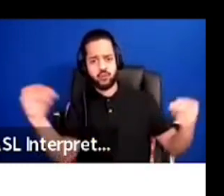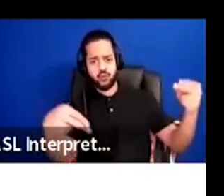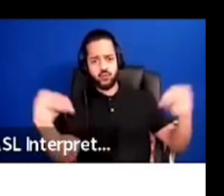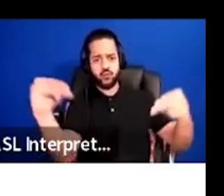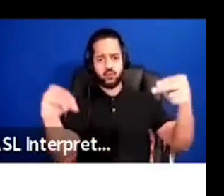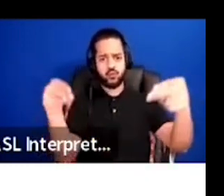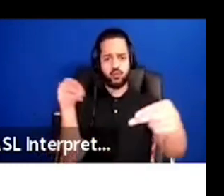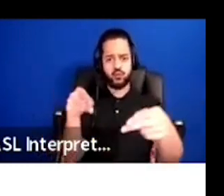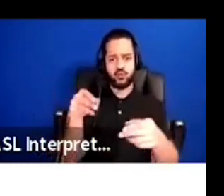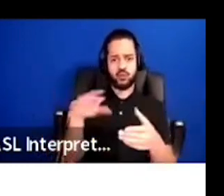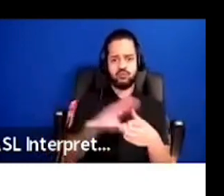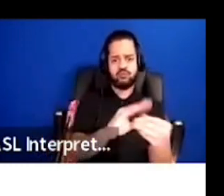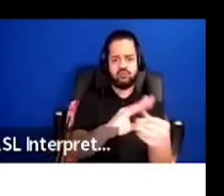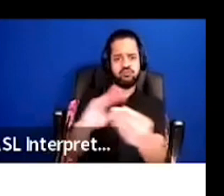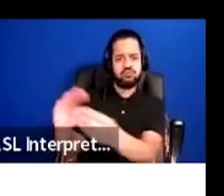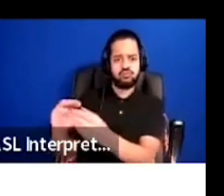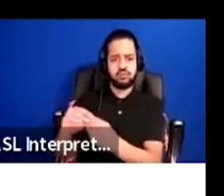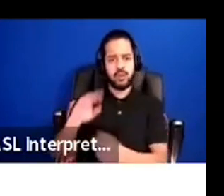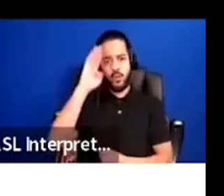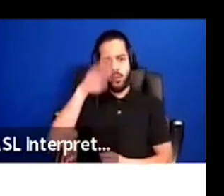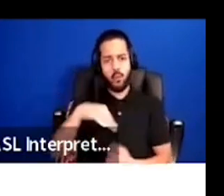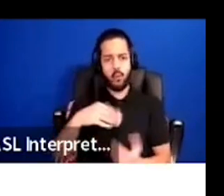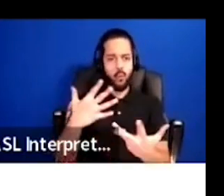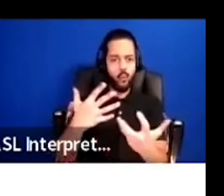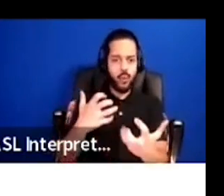this and we all want to contribute to this.